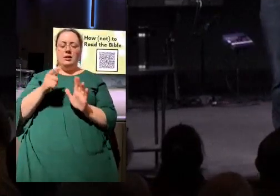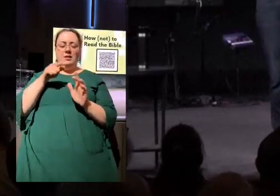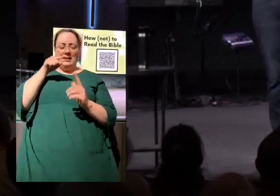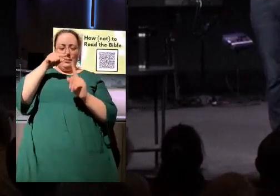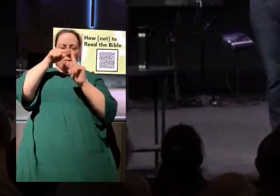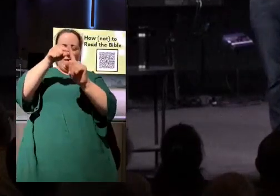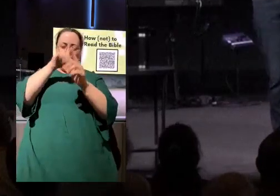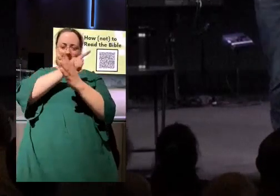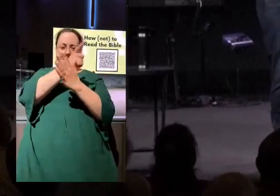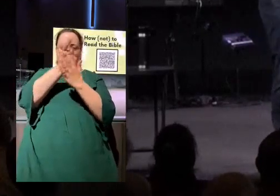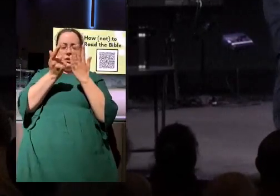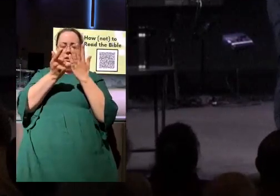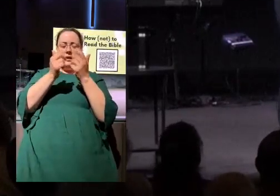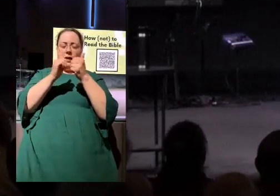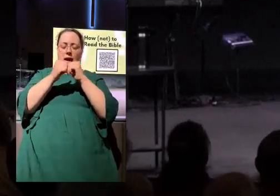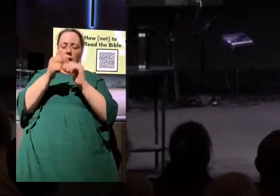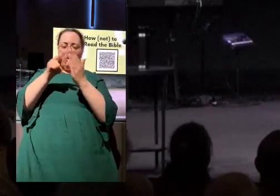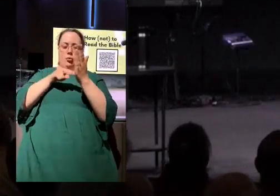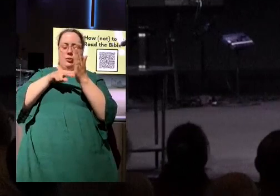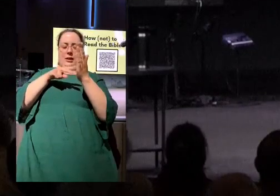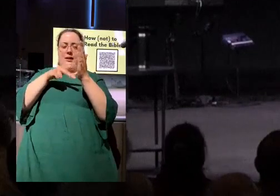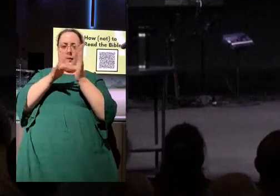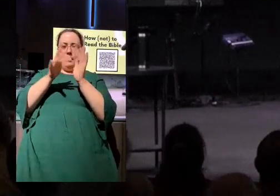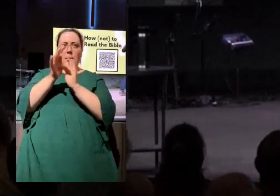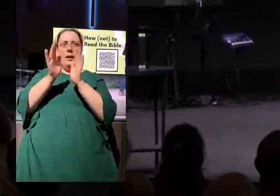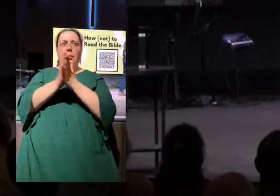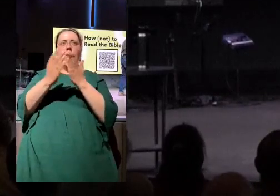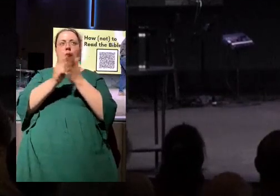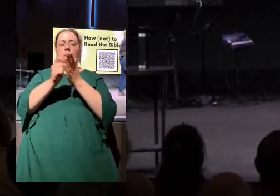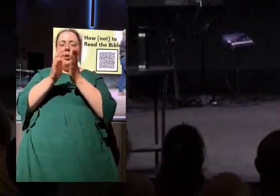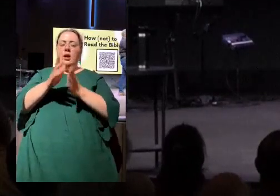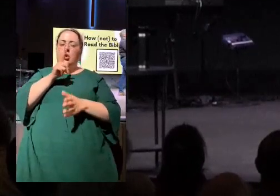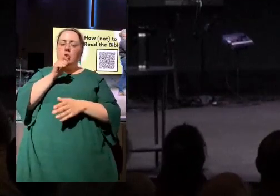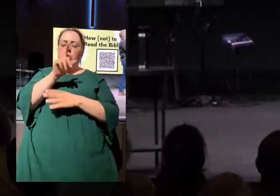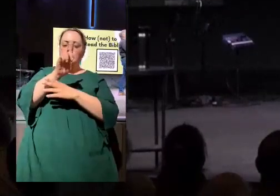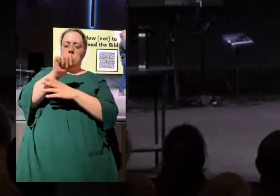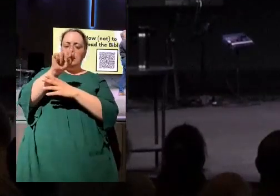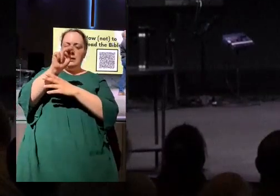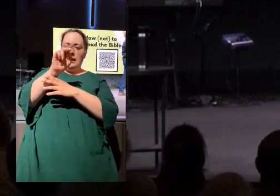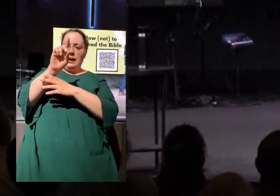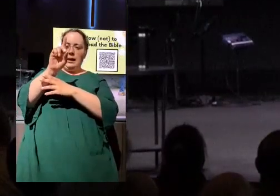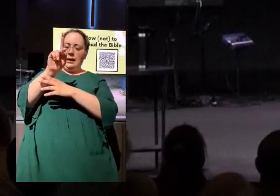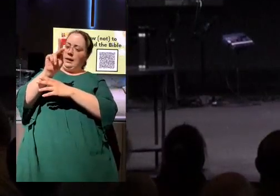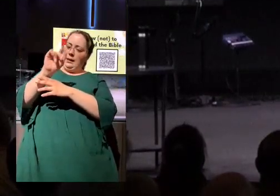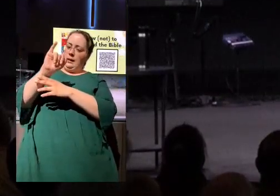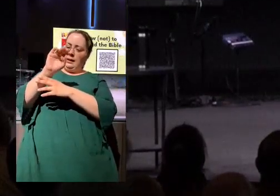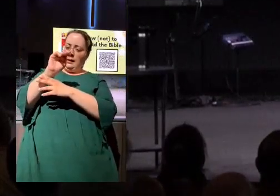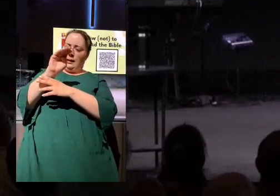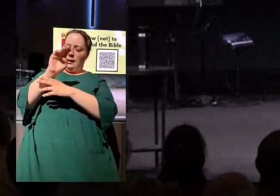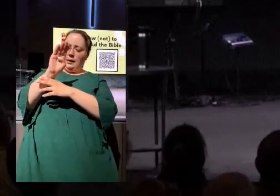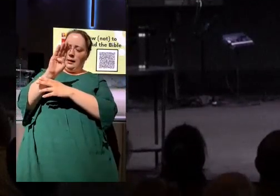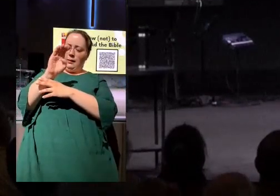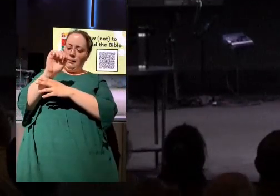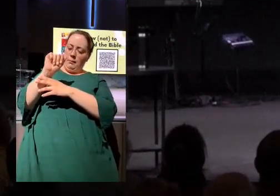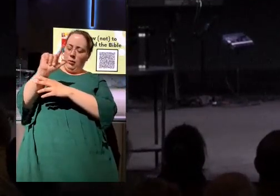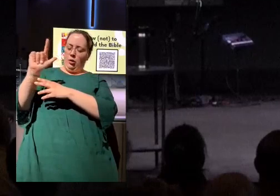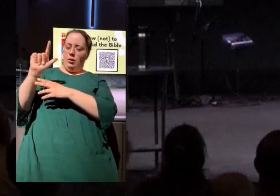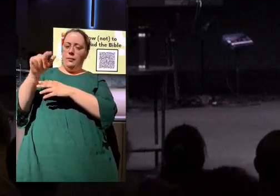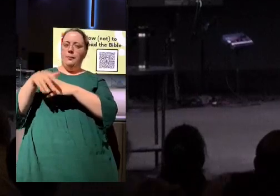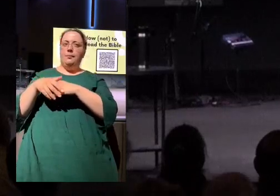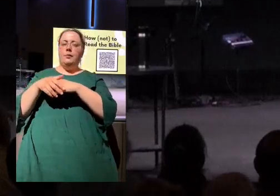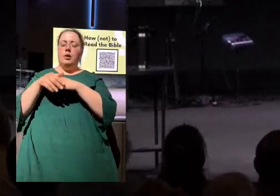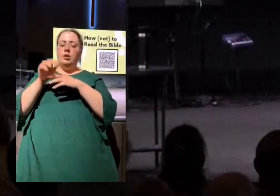is a partnership with this book written by Dan Kimball. So we're using the same structure in his book, following the same topics that